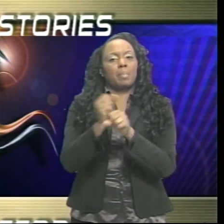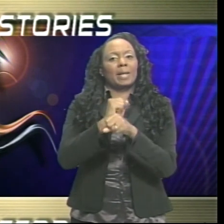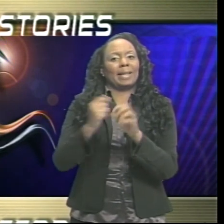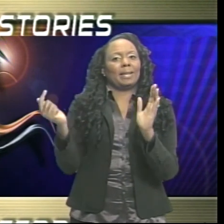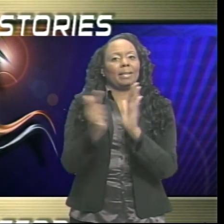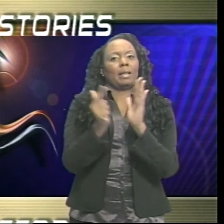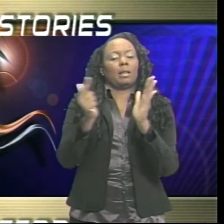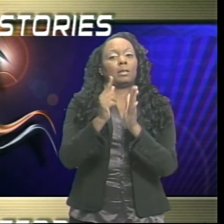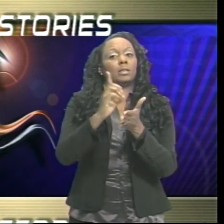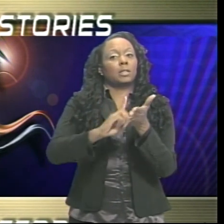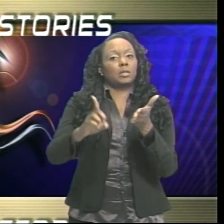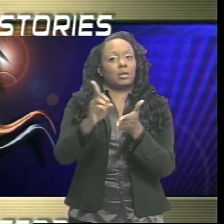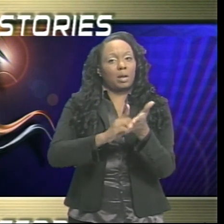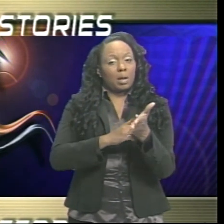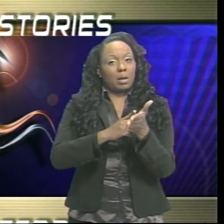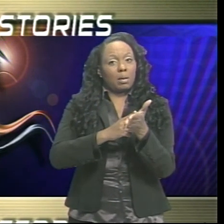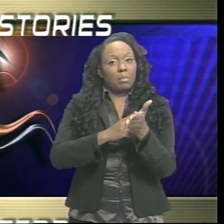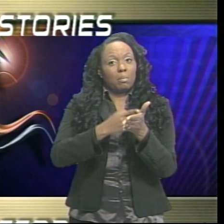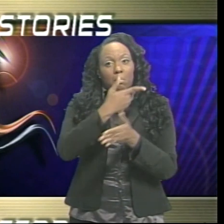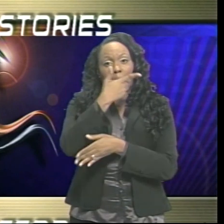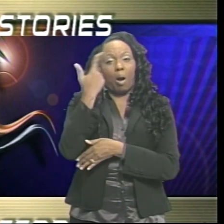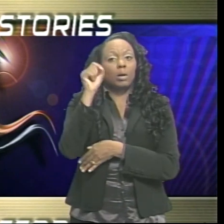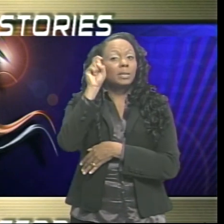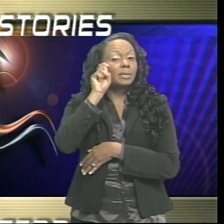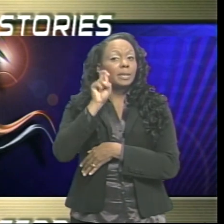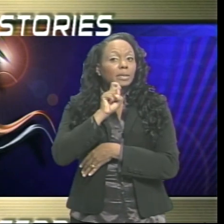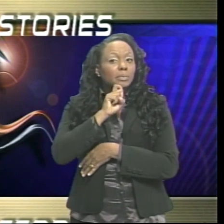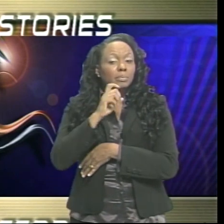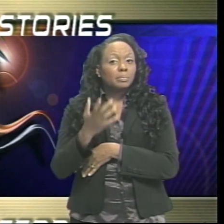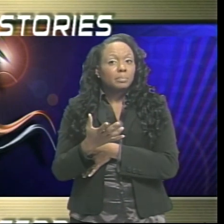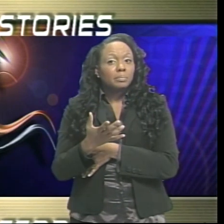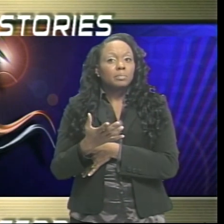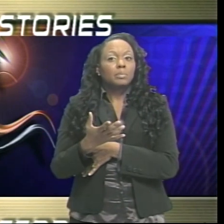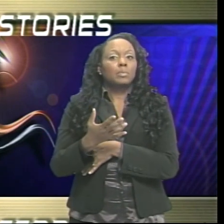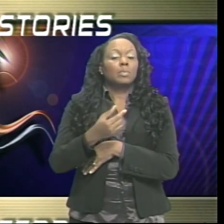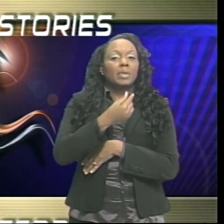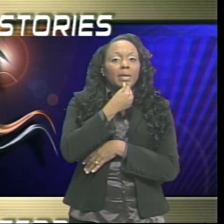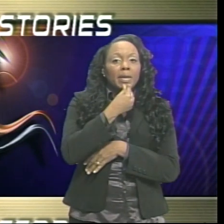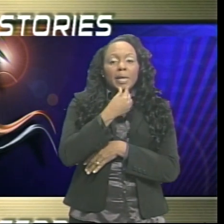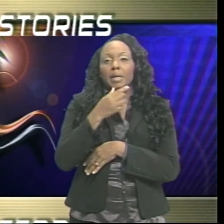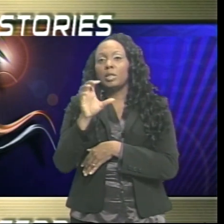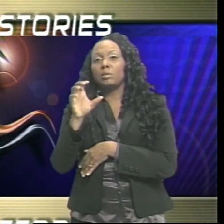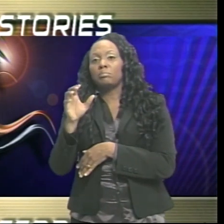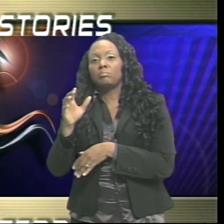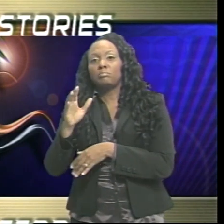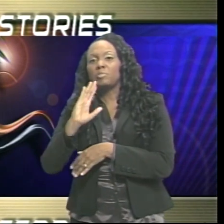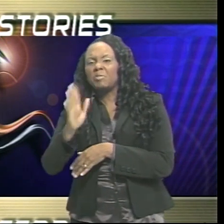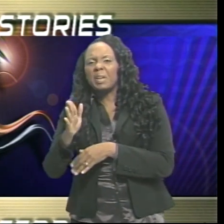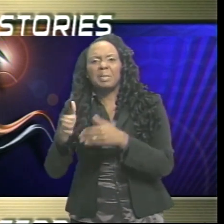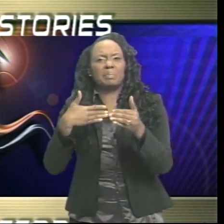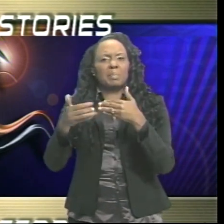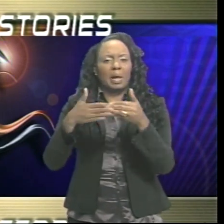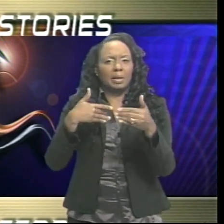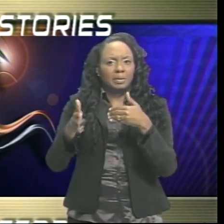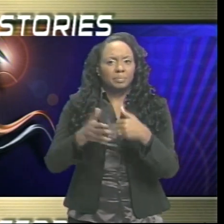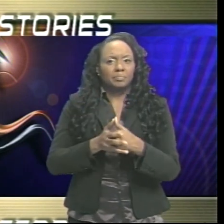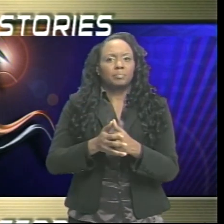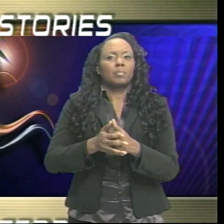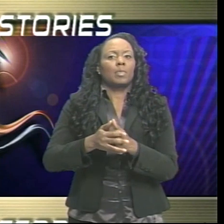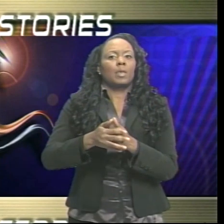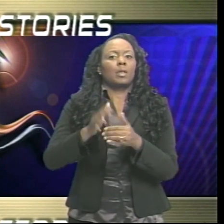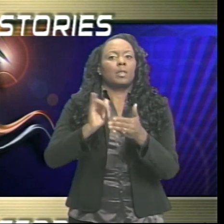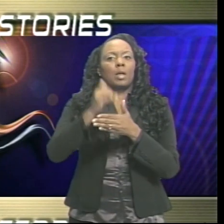her sexual orientation. And an attorney at law says this position will open the island's legal and social systems to